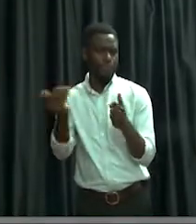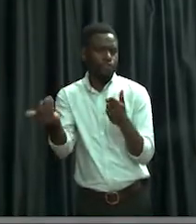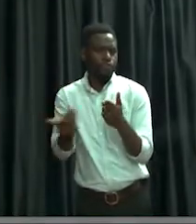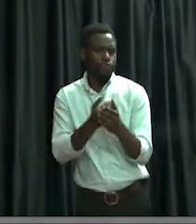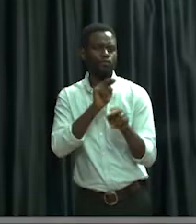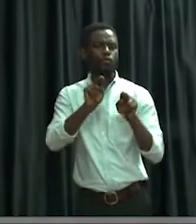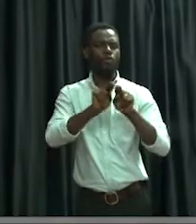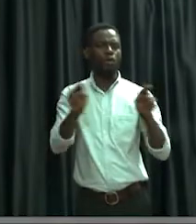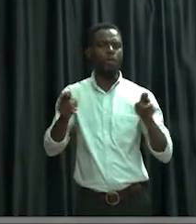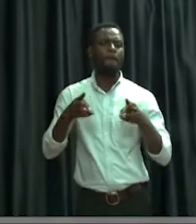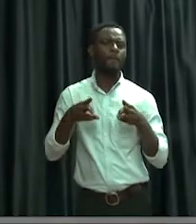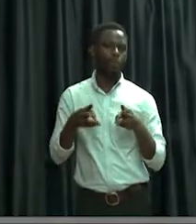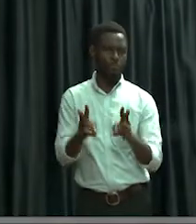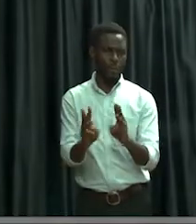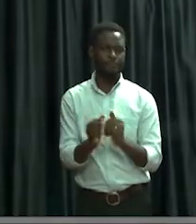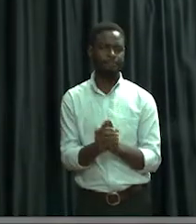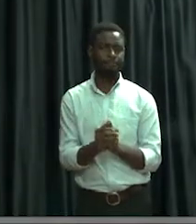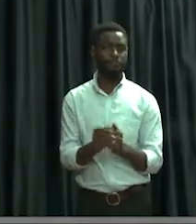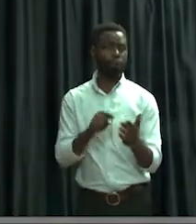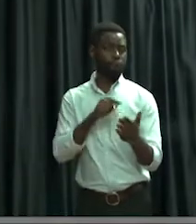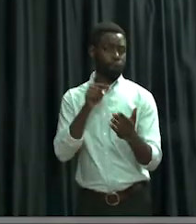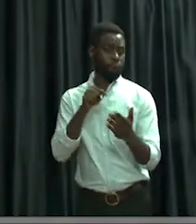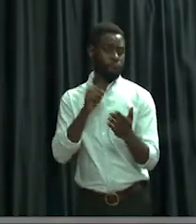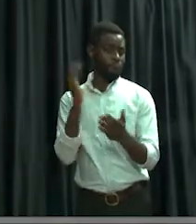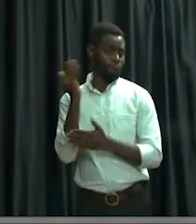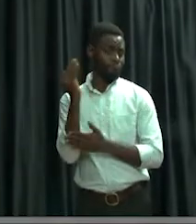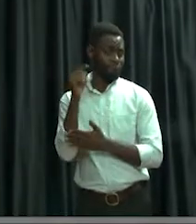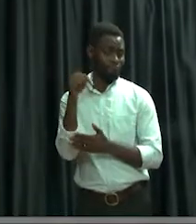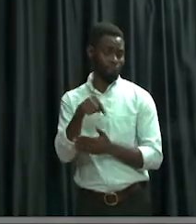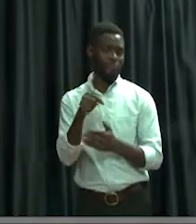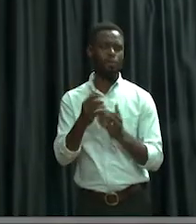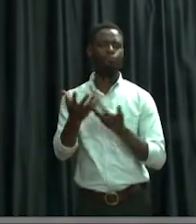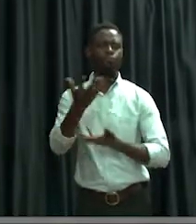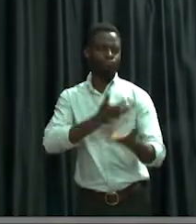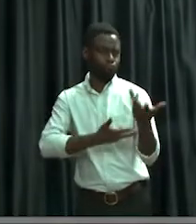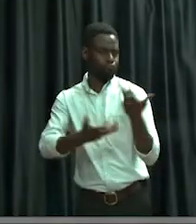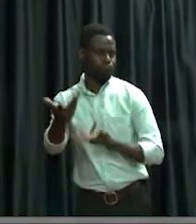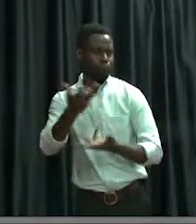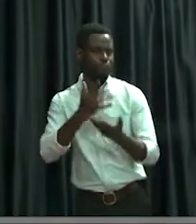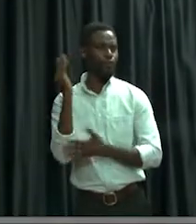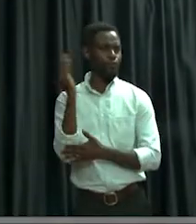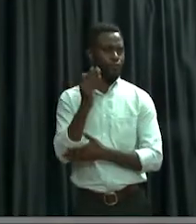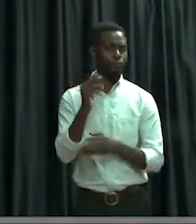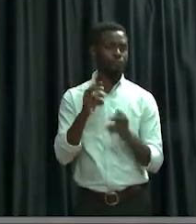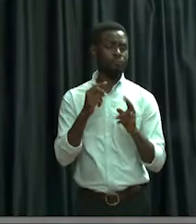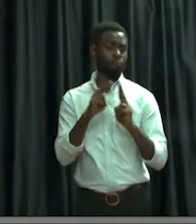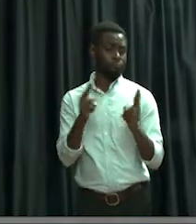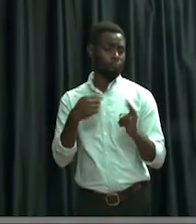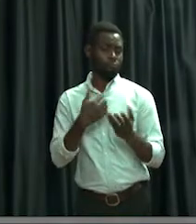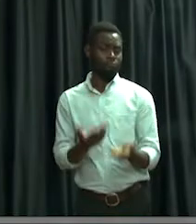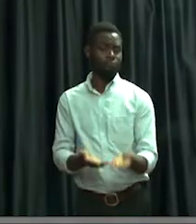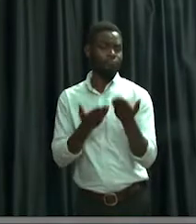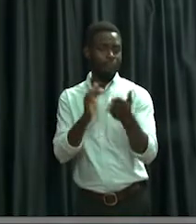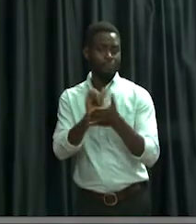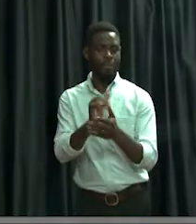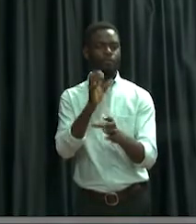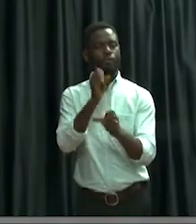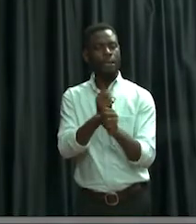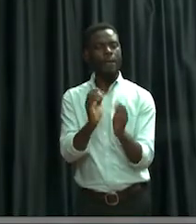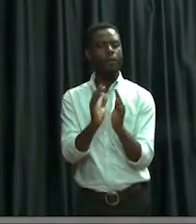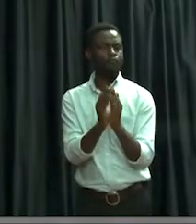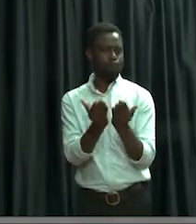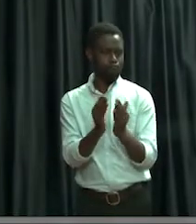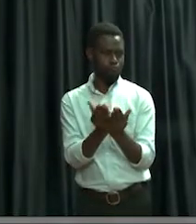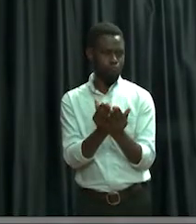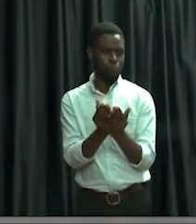new normal way. This will be a very interactive discussion, so I recommend that you get a dedicated